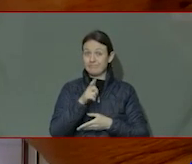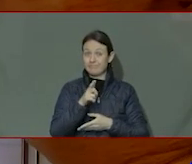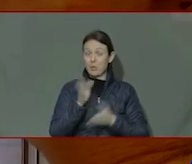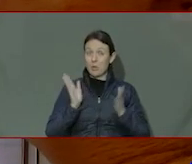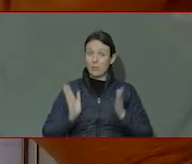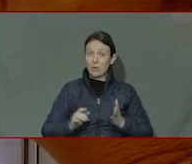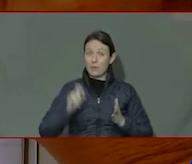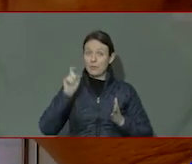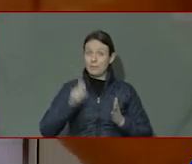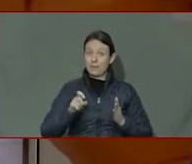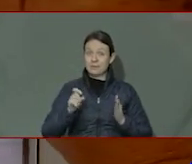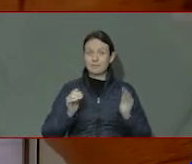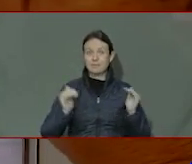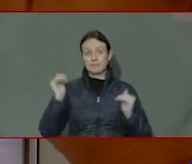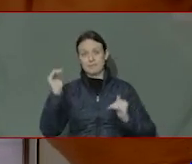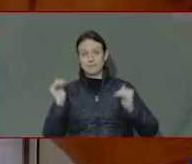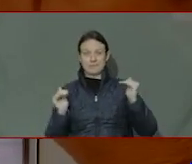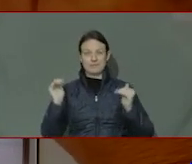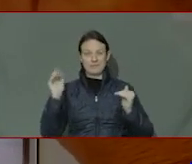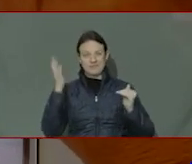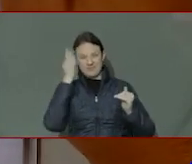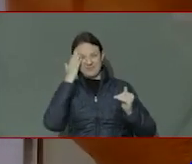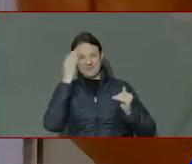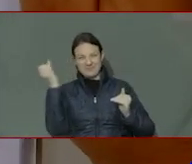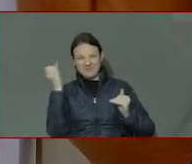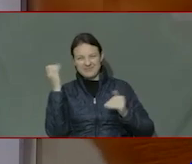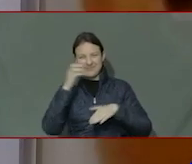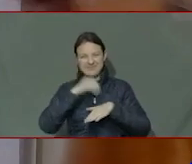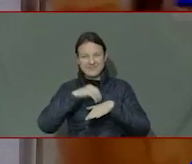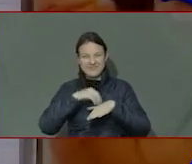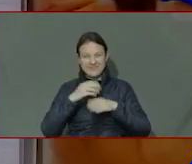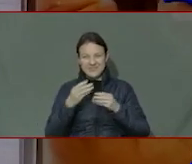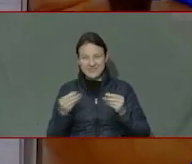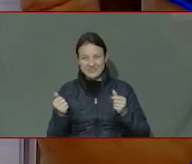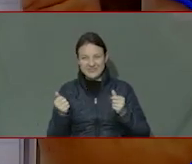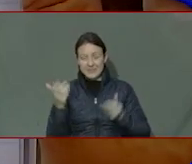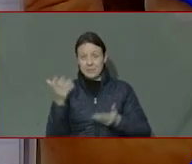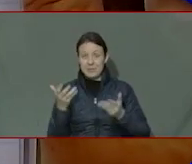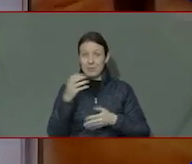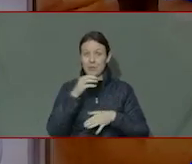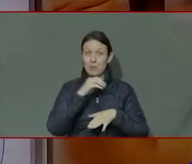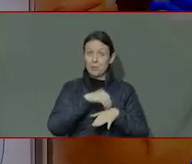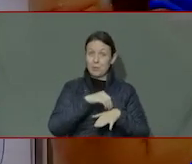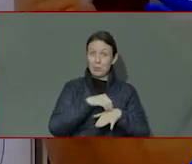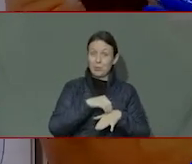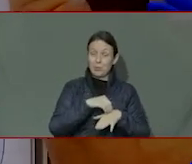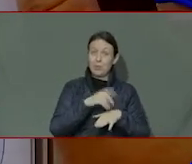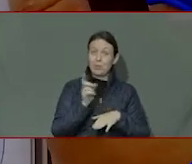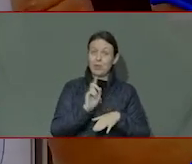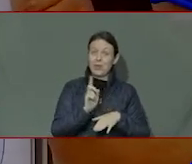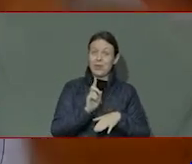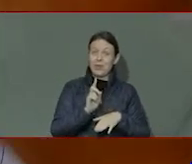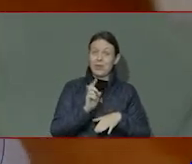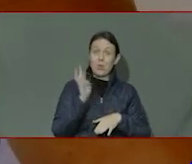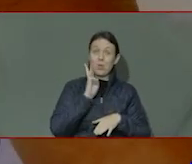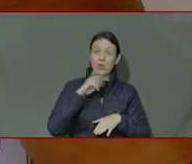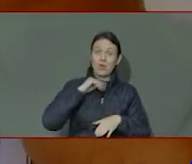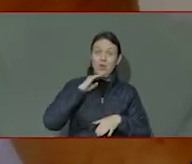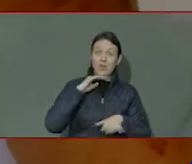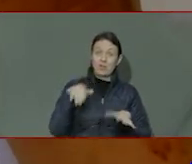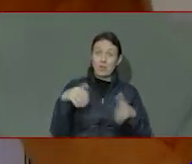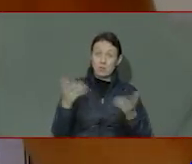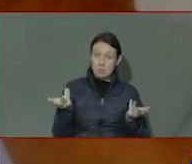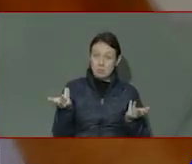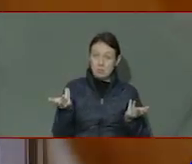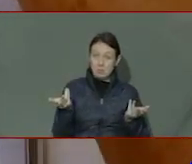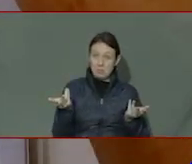all about problem solving. So if you have the problem there of not enough water, let me